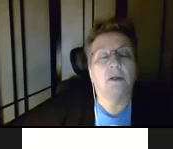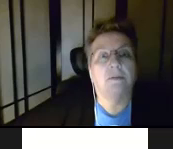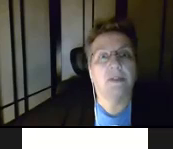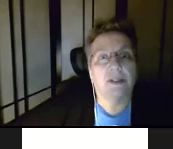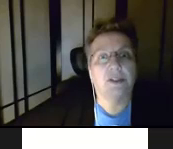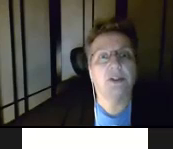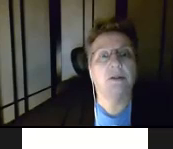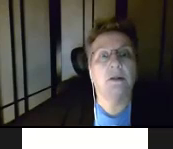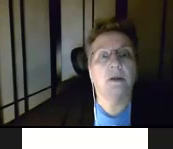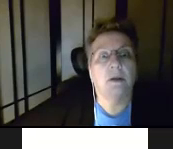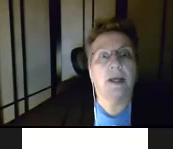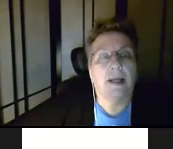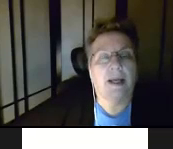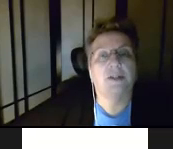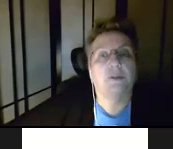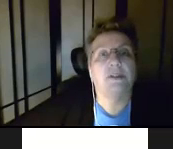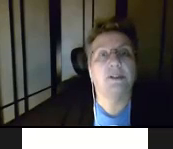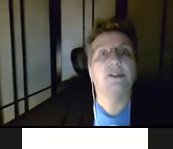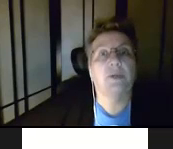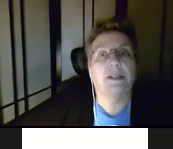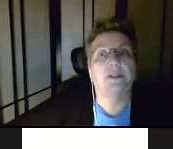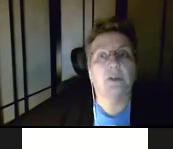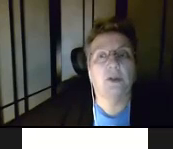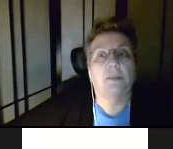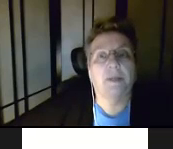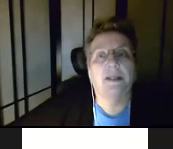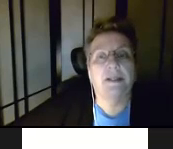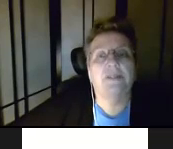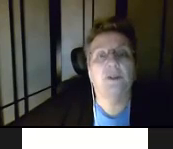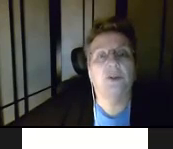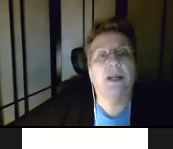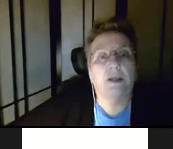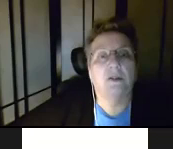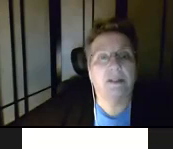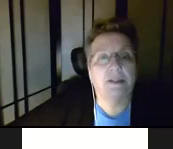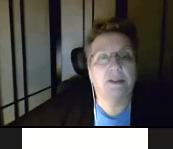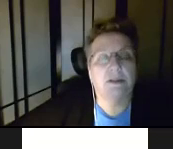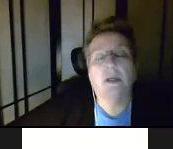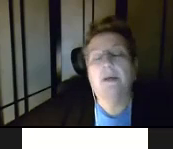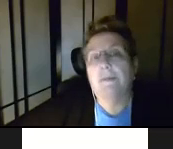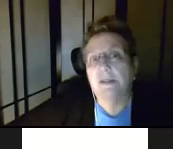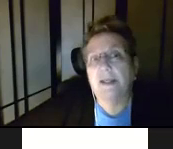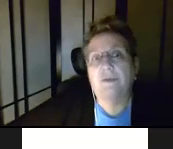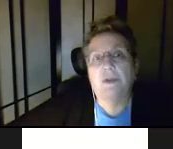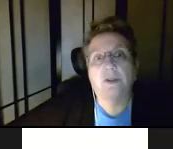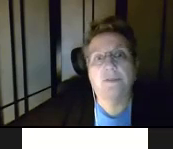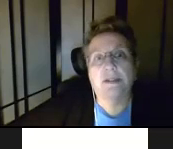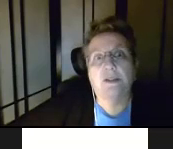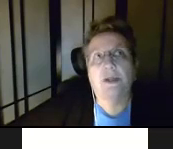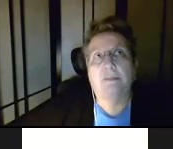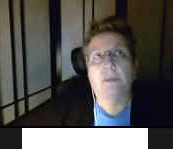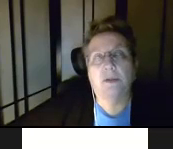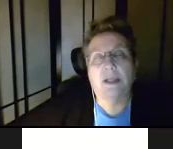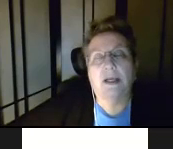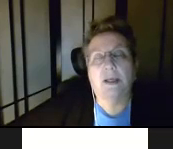your physician and ask your physician what his or her opinion is for your medical condition. The same for those of us